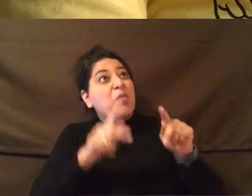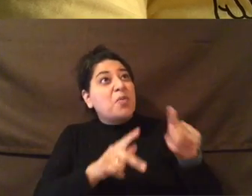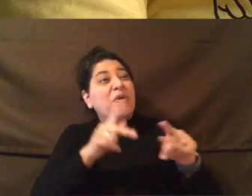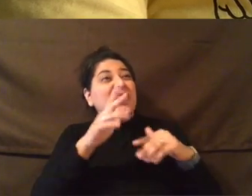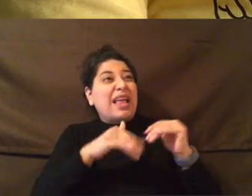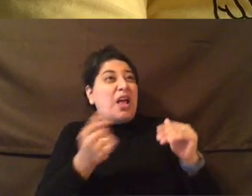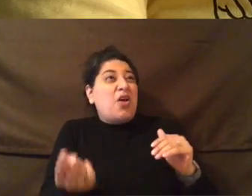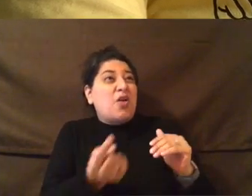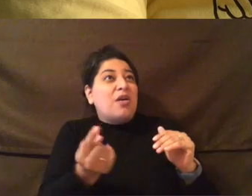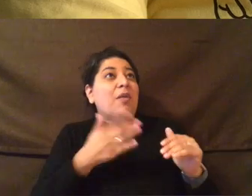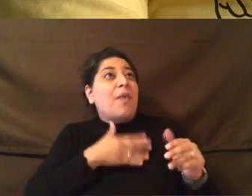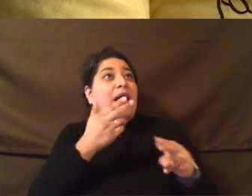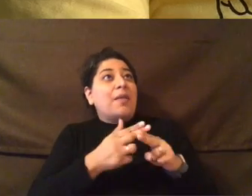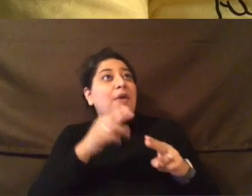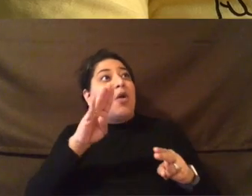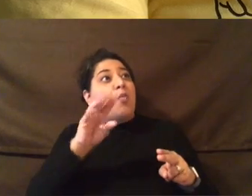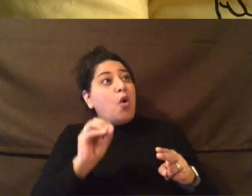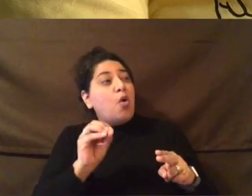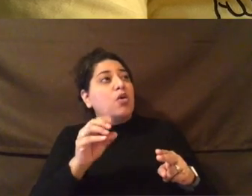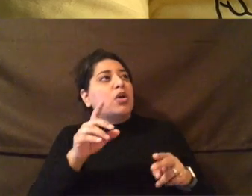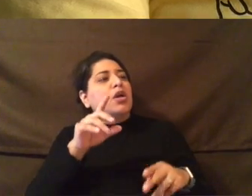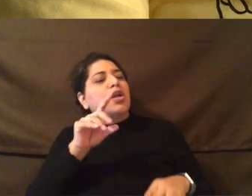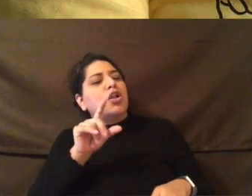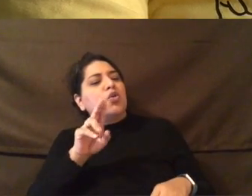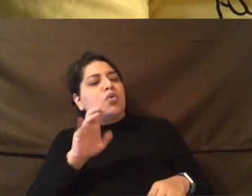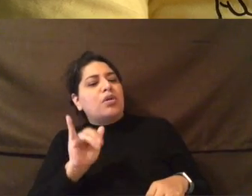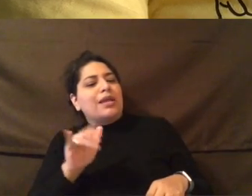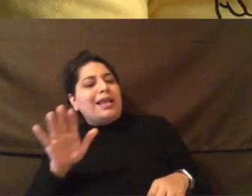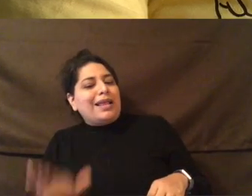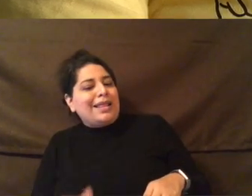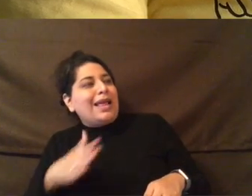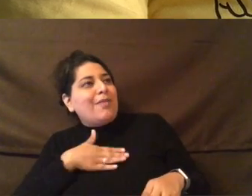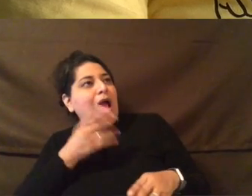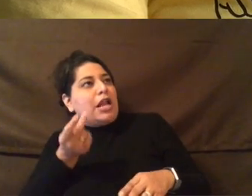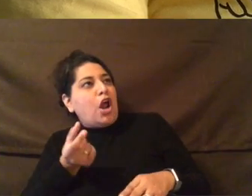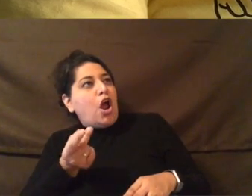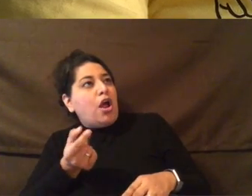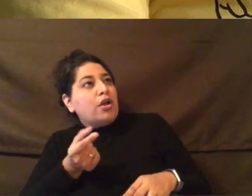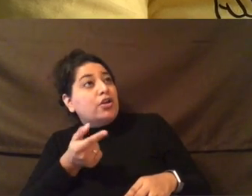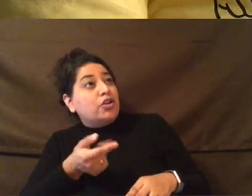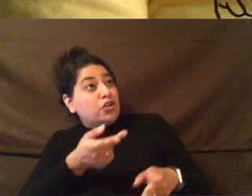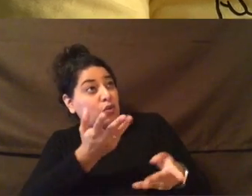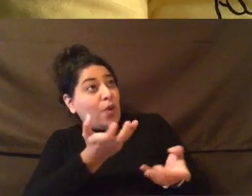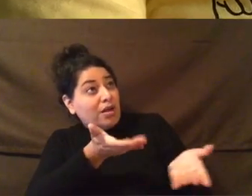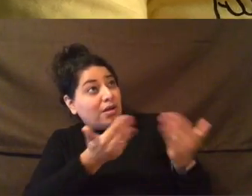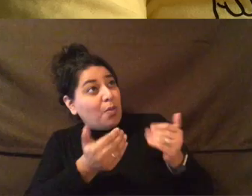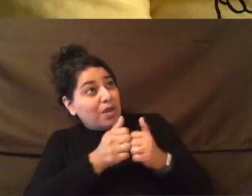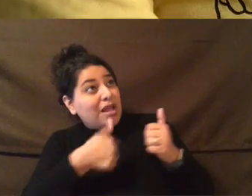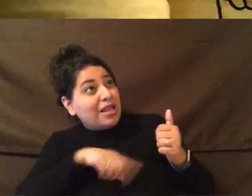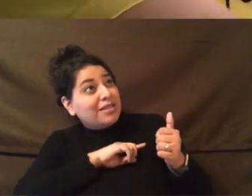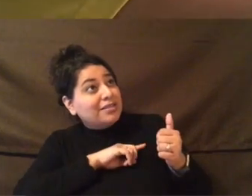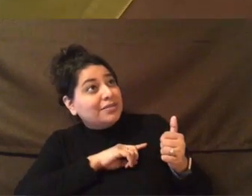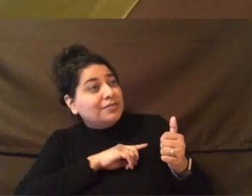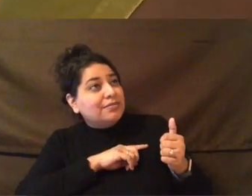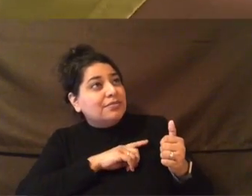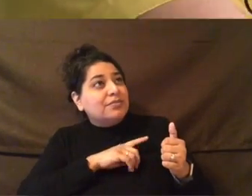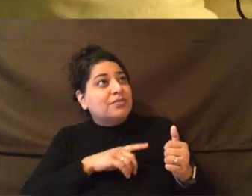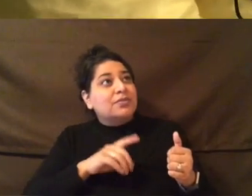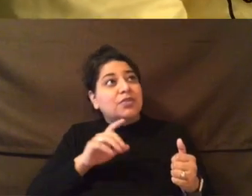in the company of others. My name is Bull. Lucy, as you may have surmised, is my dog. Would you care to join